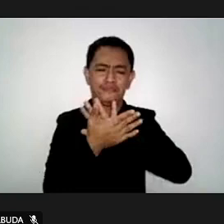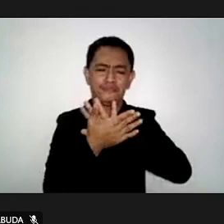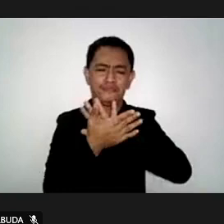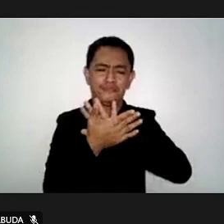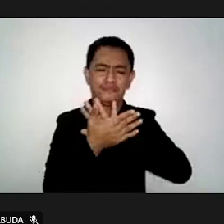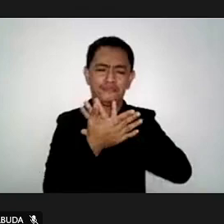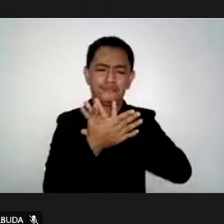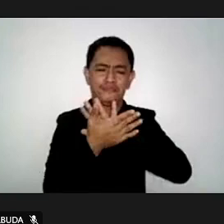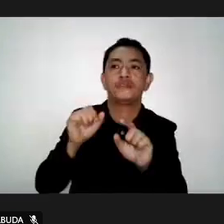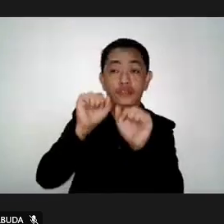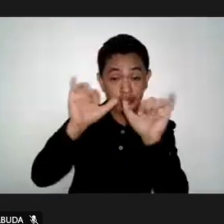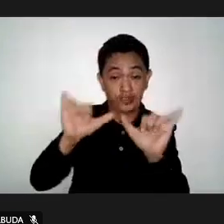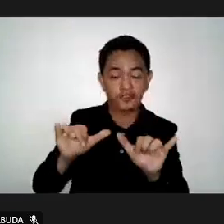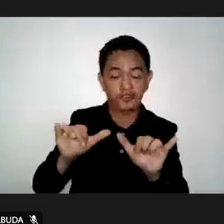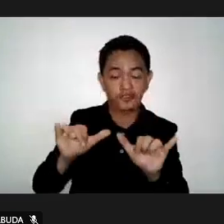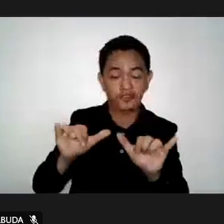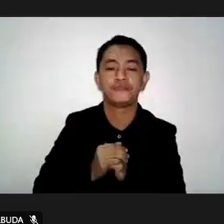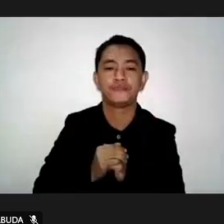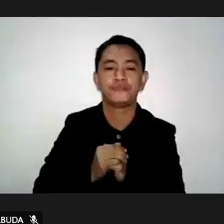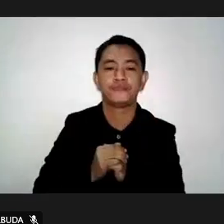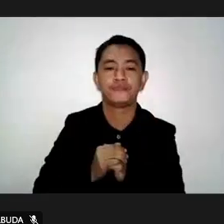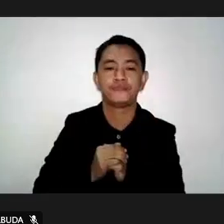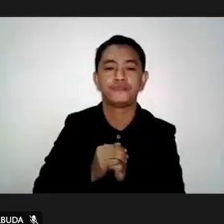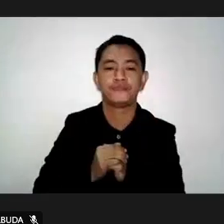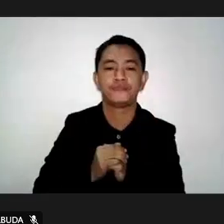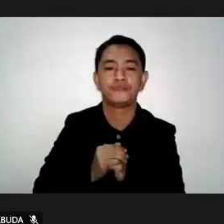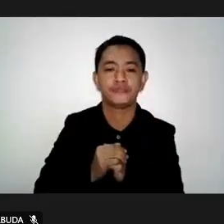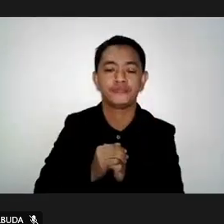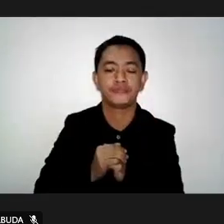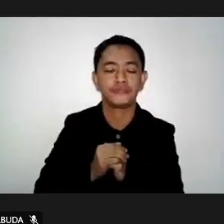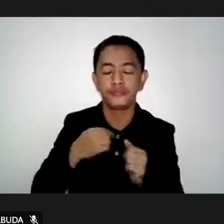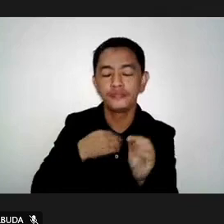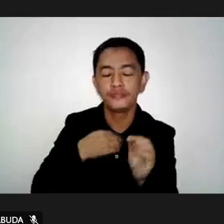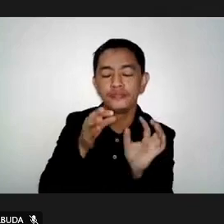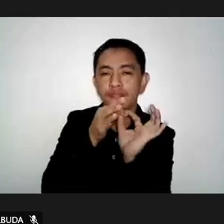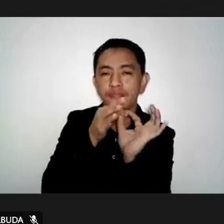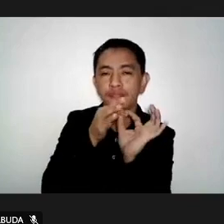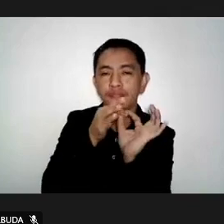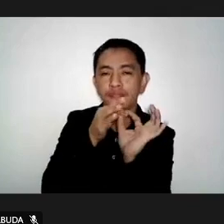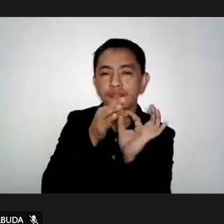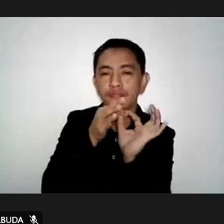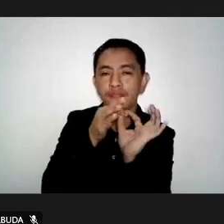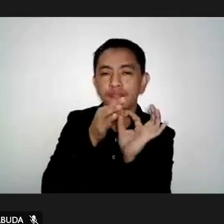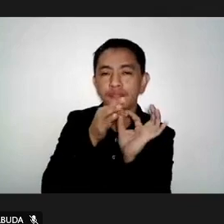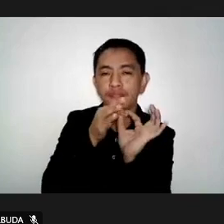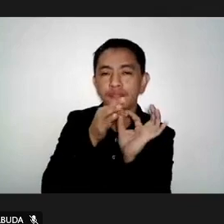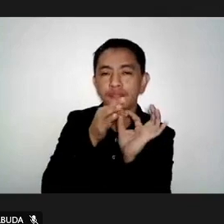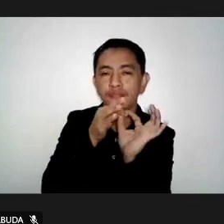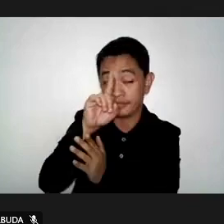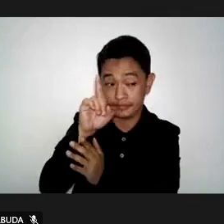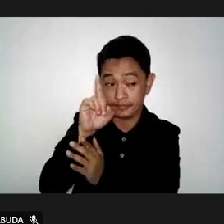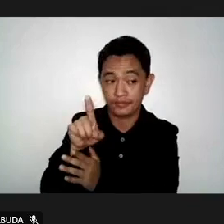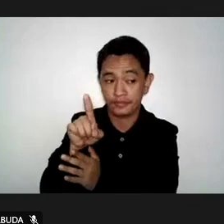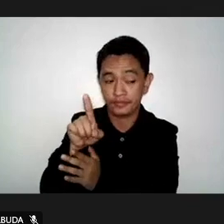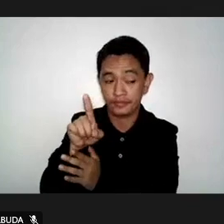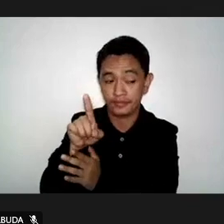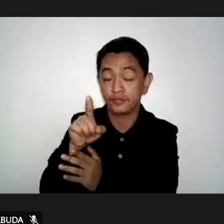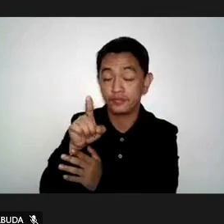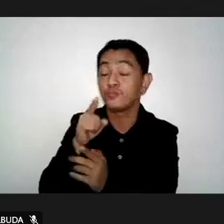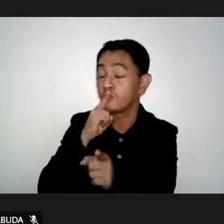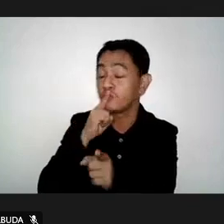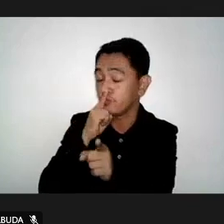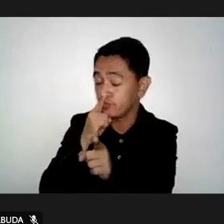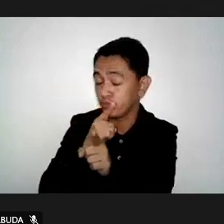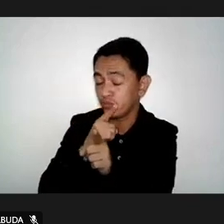natin medyo na-shake yung ating education situation, di ba? So, I would also like